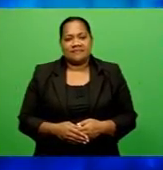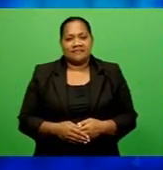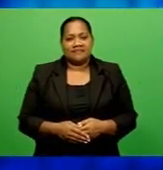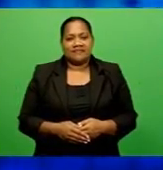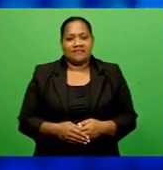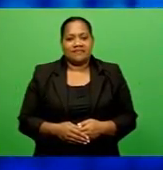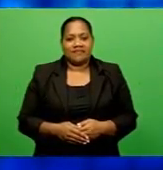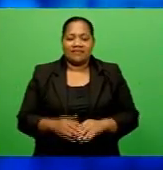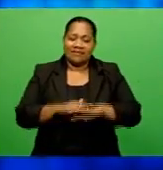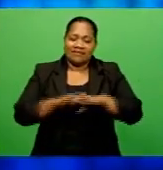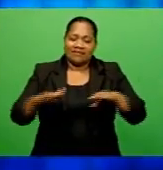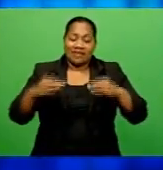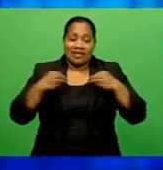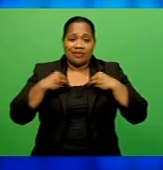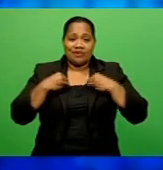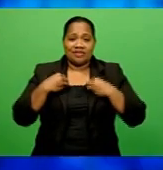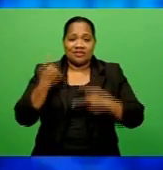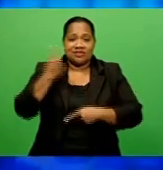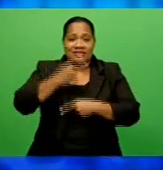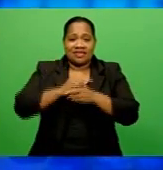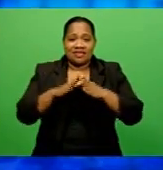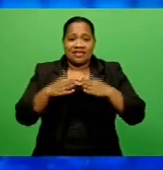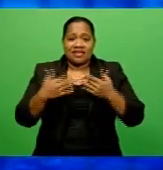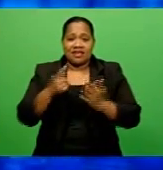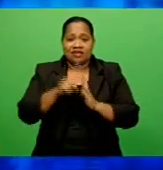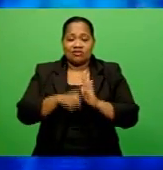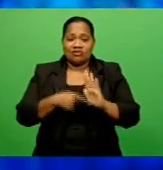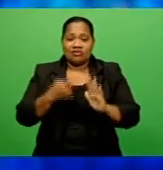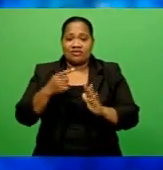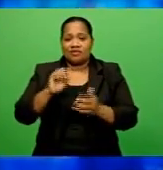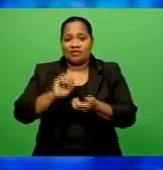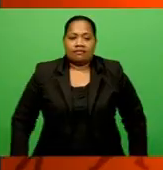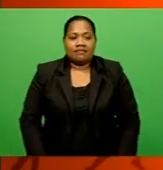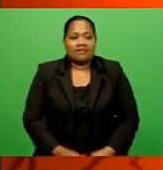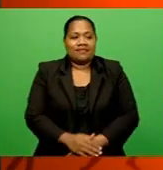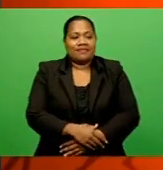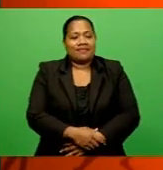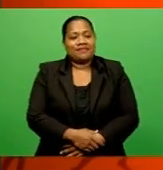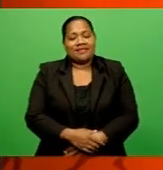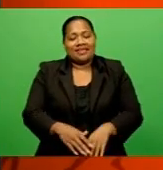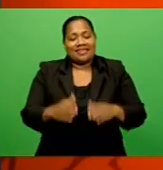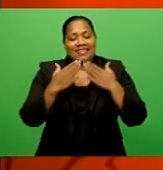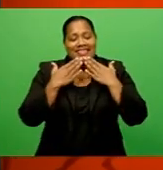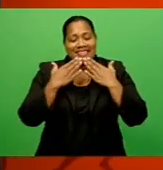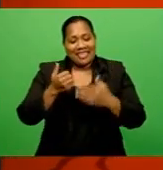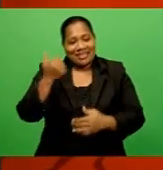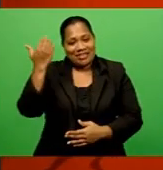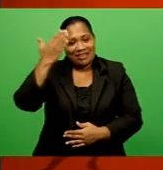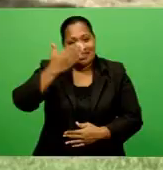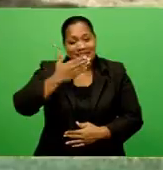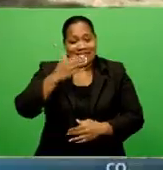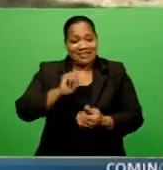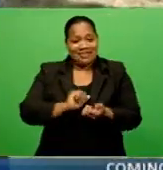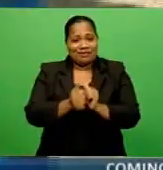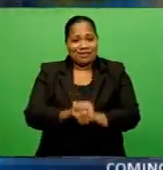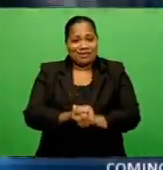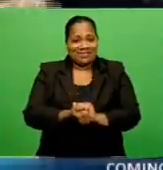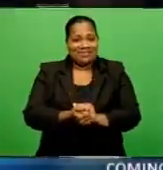And that's it from Business Tonight. We now join Jamie with the latest in sports. Thank you and good evening. Ahead in